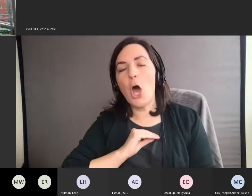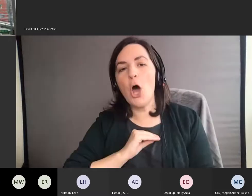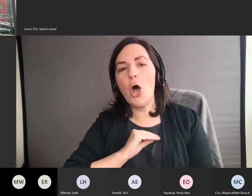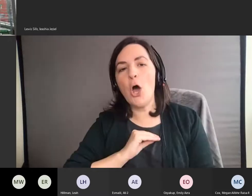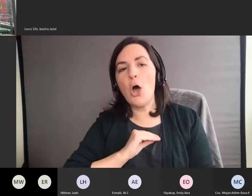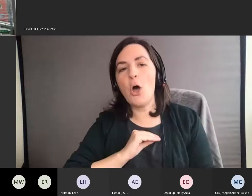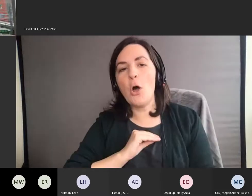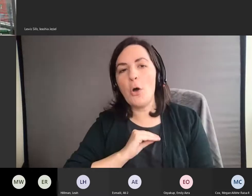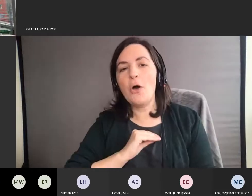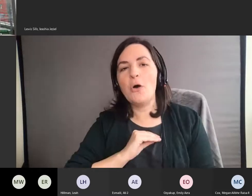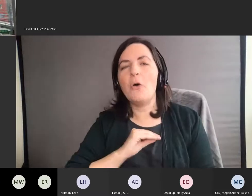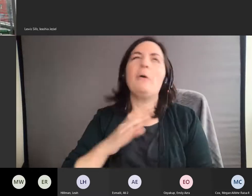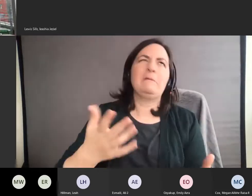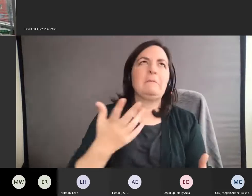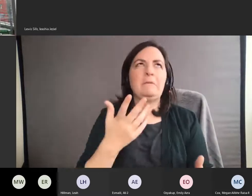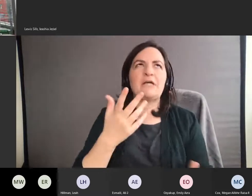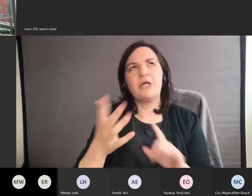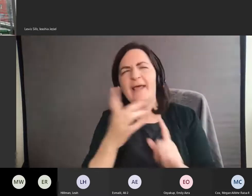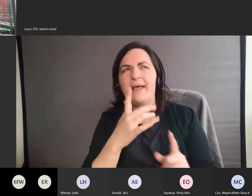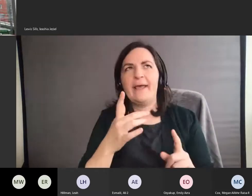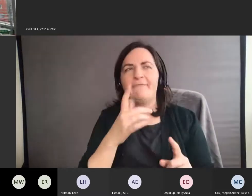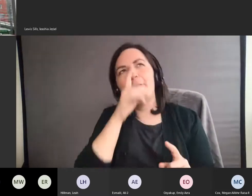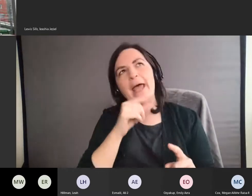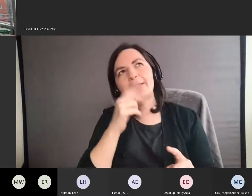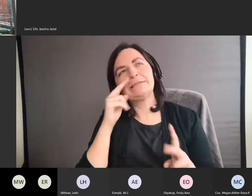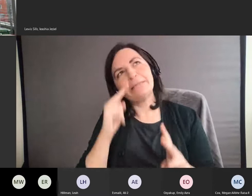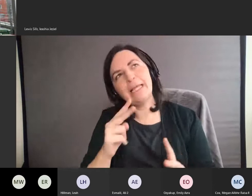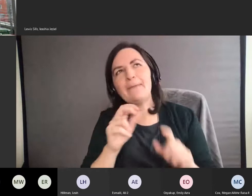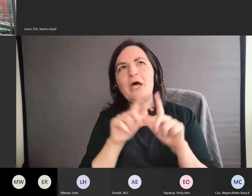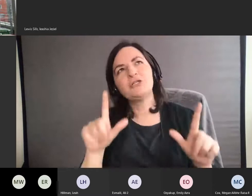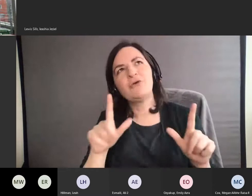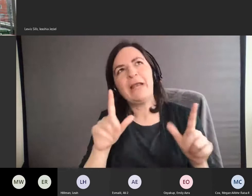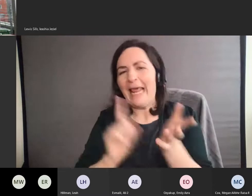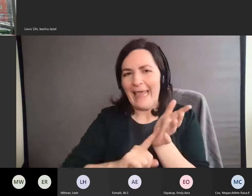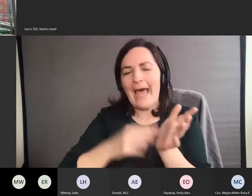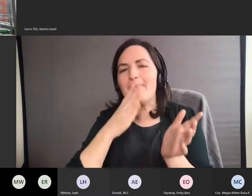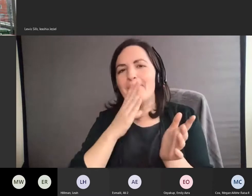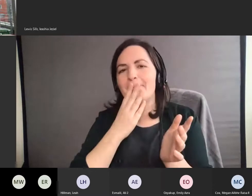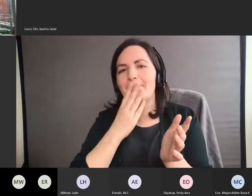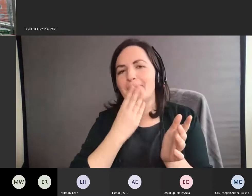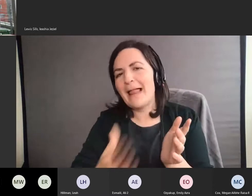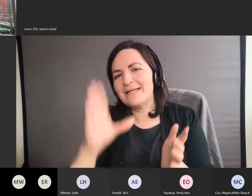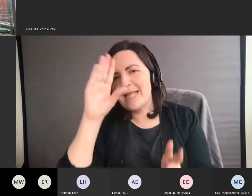my shared screen, Leah, could you also turn your mic on and let me know? I'm just about to do it now.